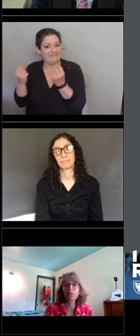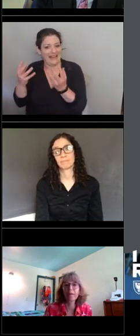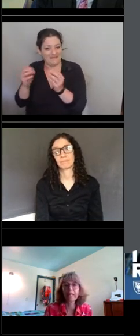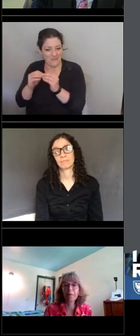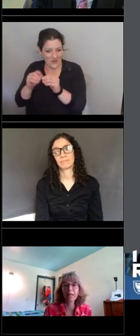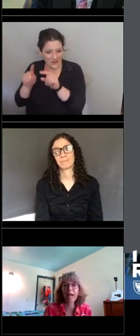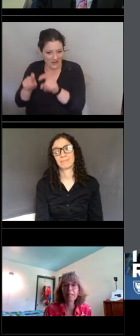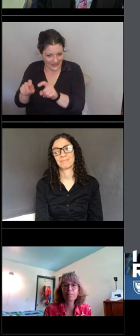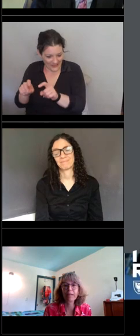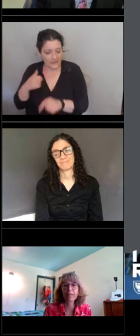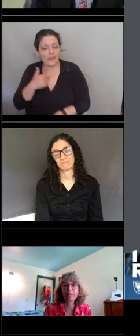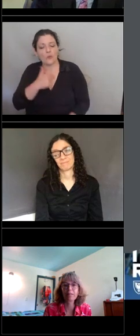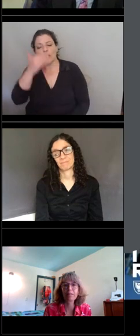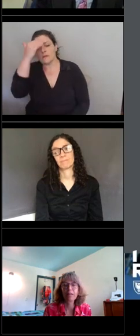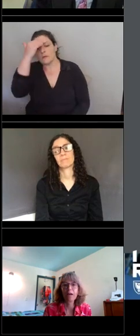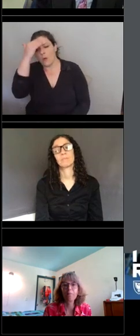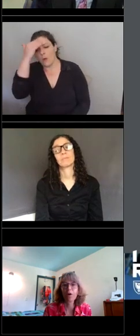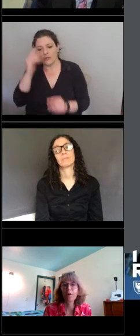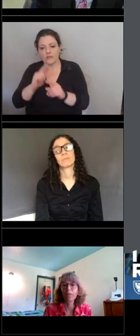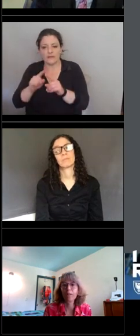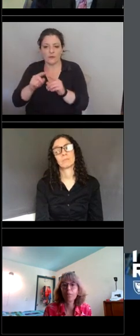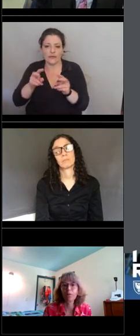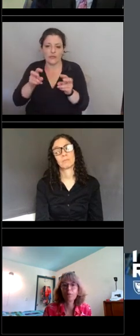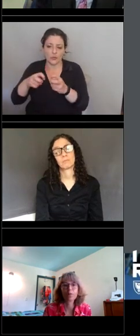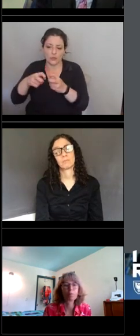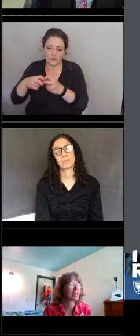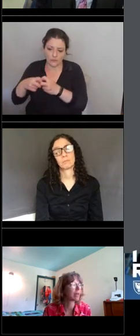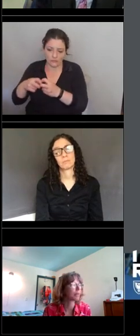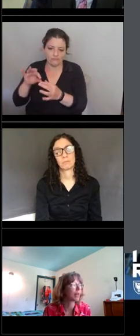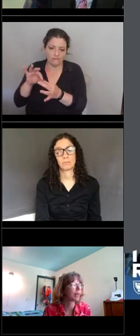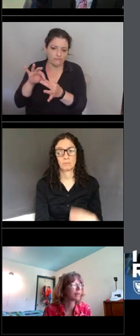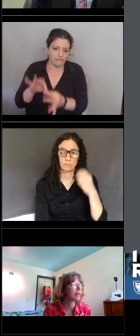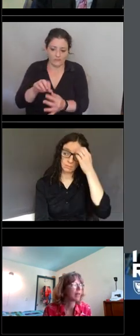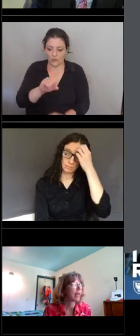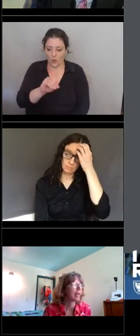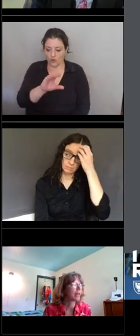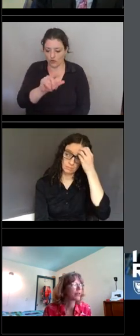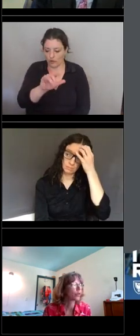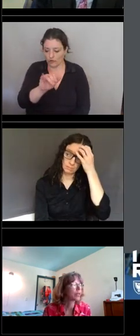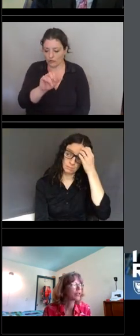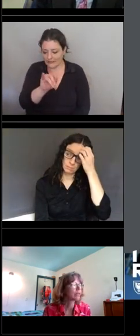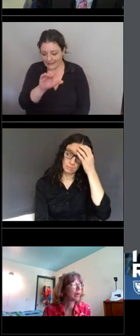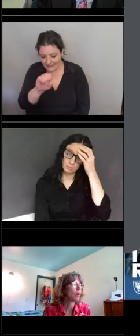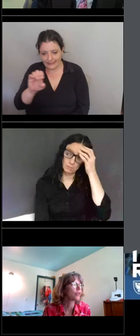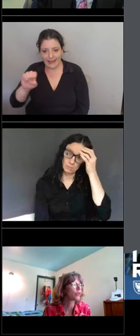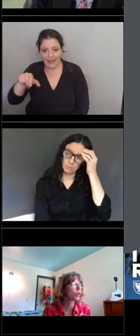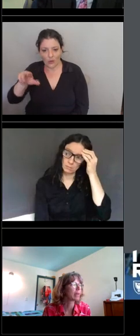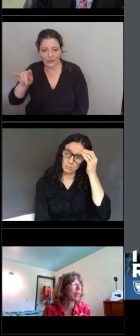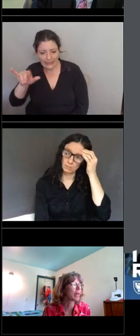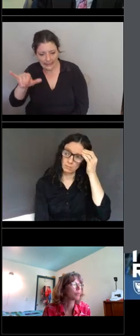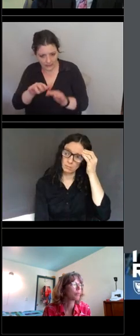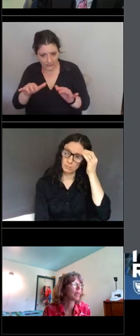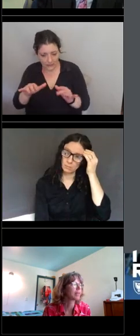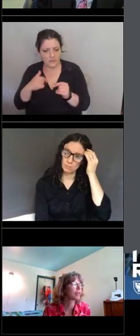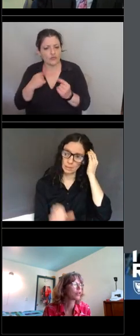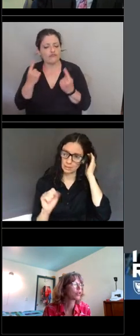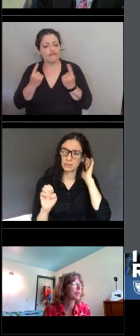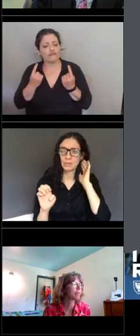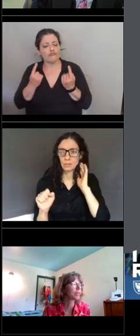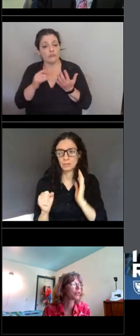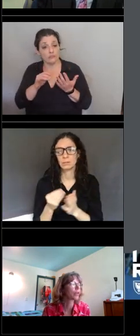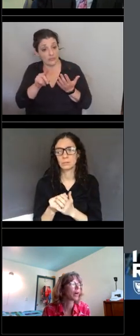and socioeconomic aspects are really important with respect to MPAs. And there's a question about whether you saw any management plans